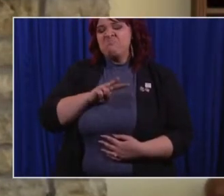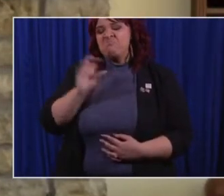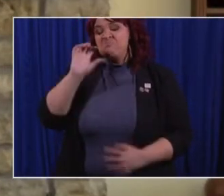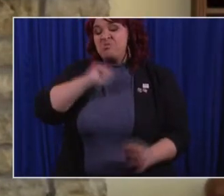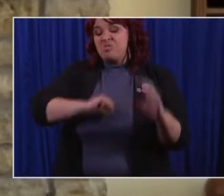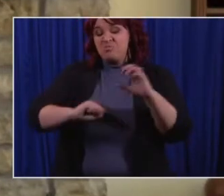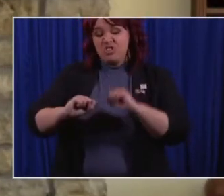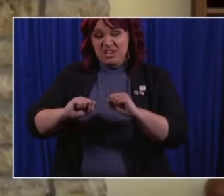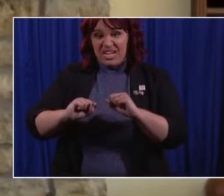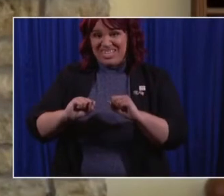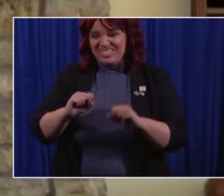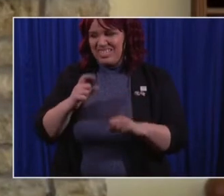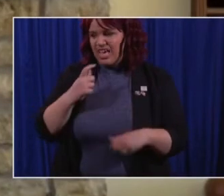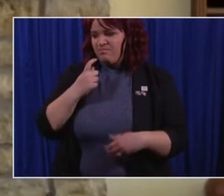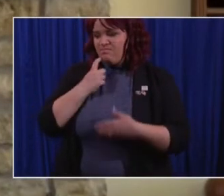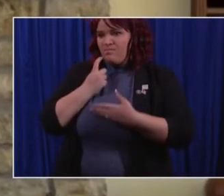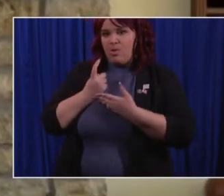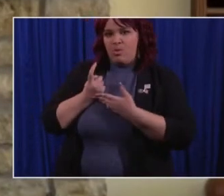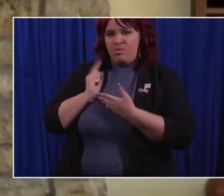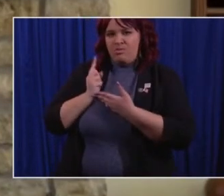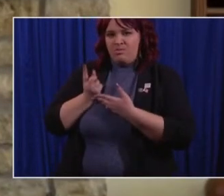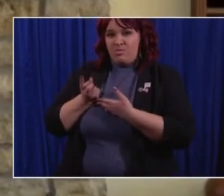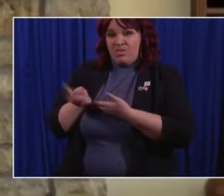bad weather that we had,